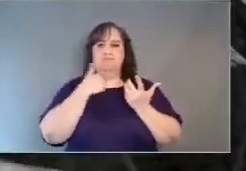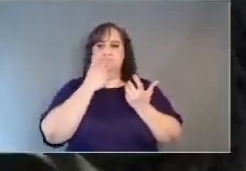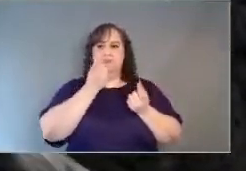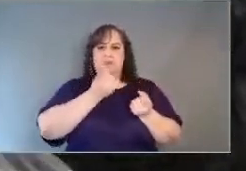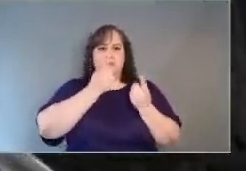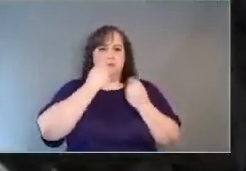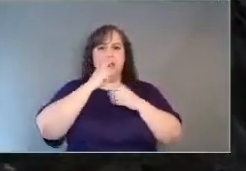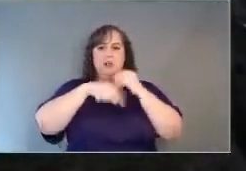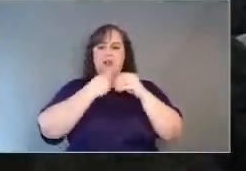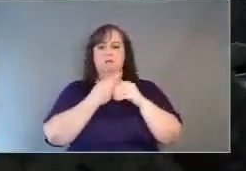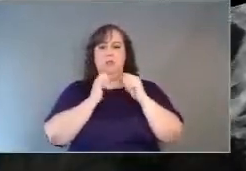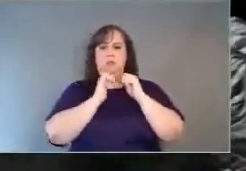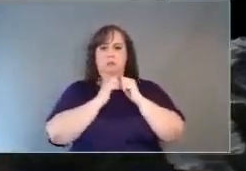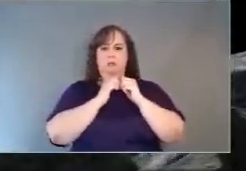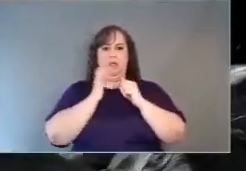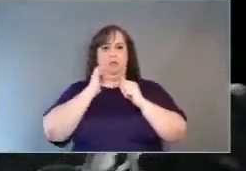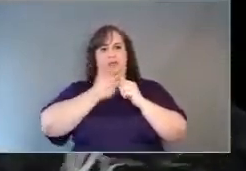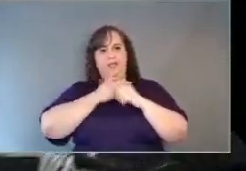2022.